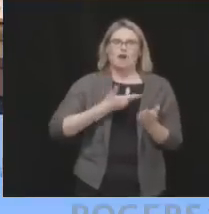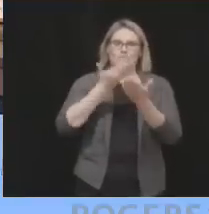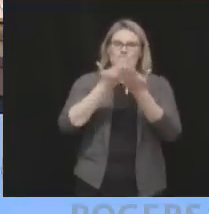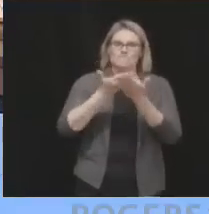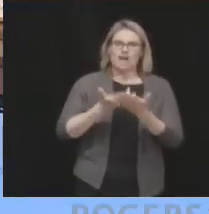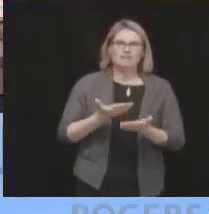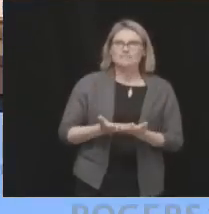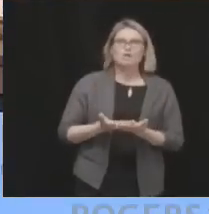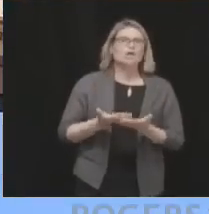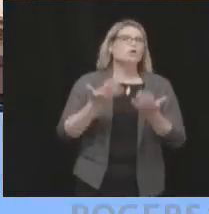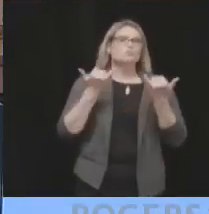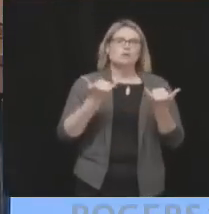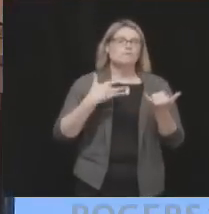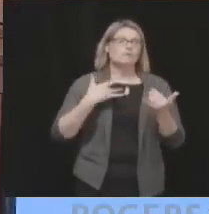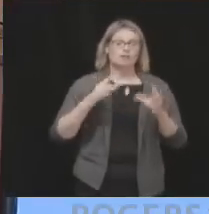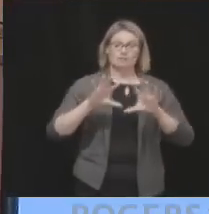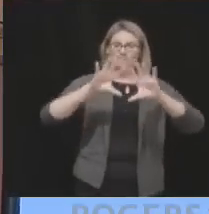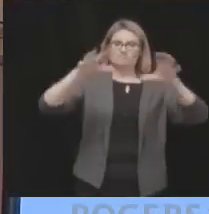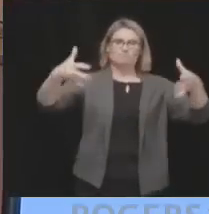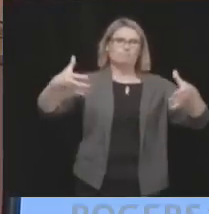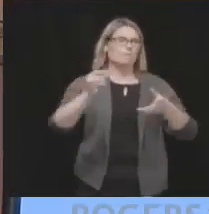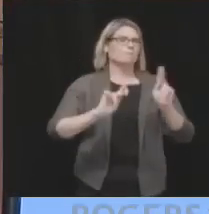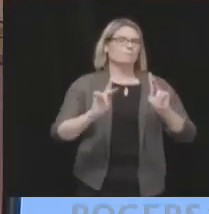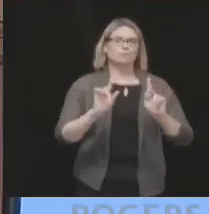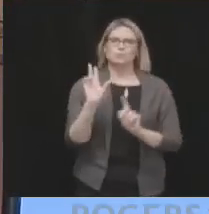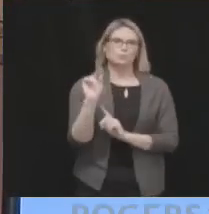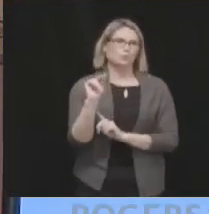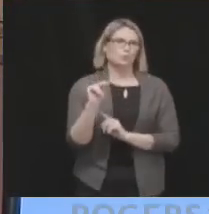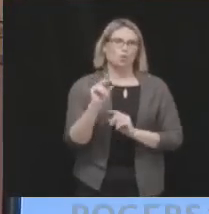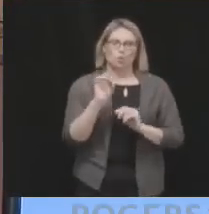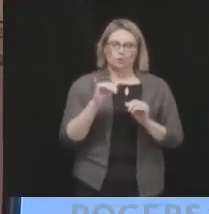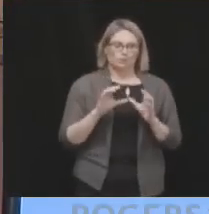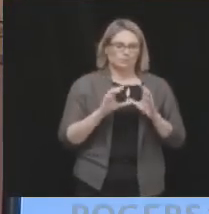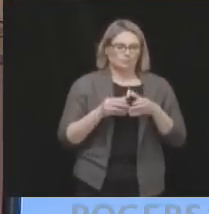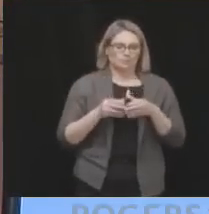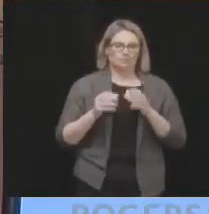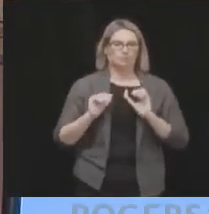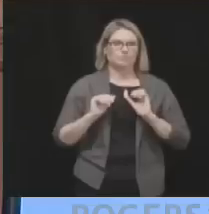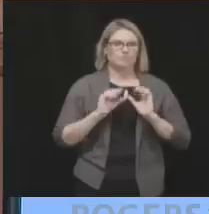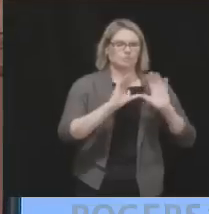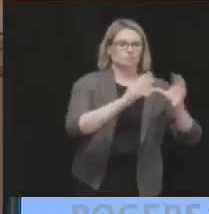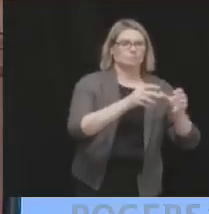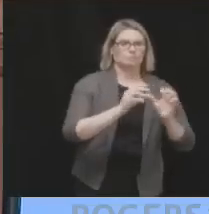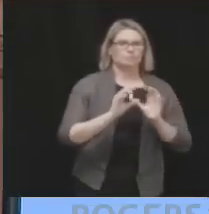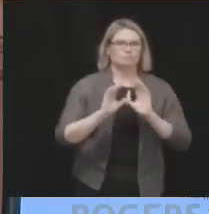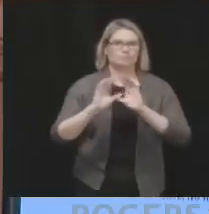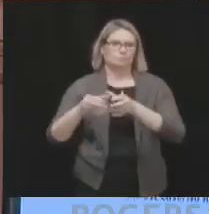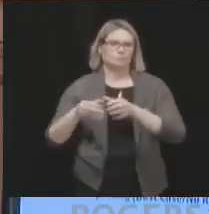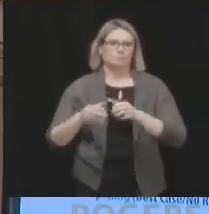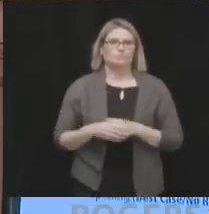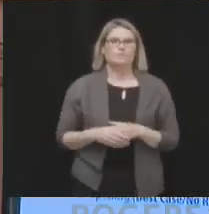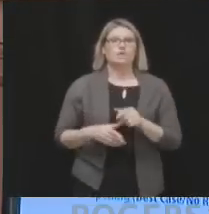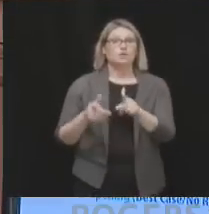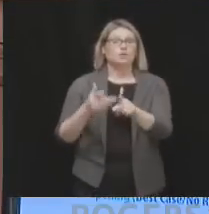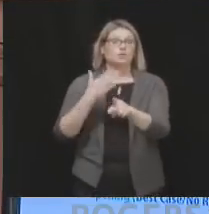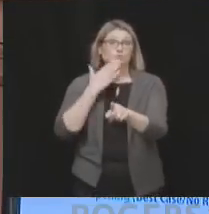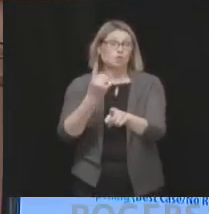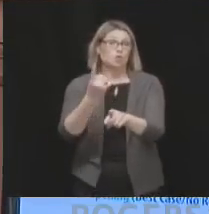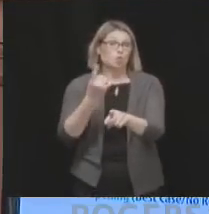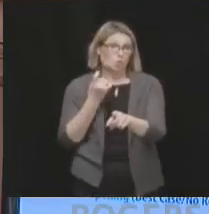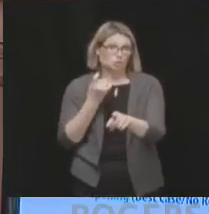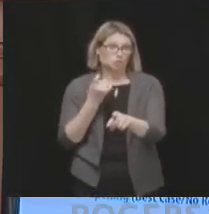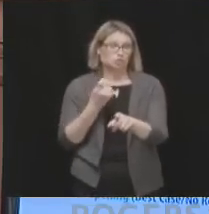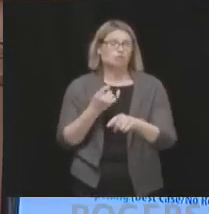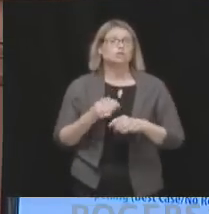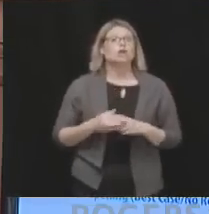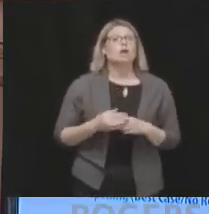but how incredibly well we're served by Dr. Russell and her team and the public service in general. And I can tell